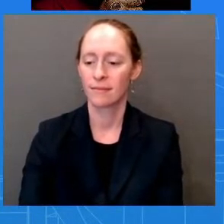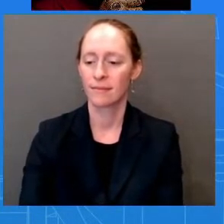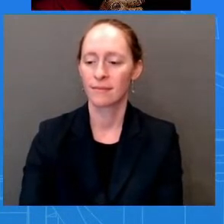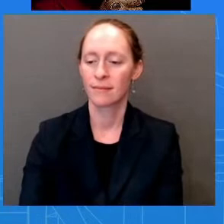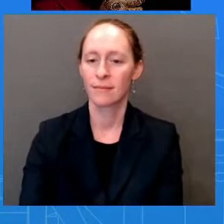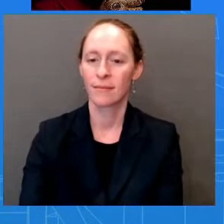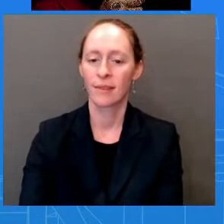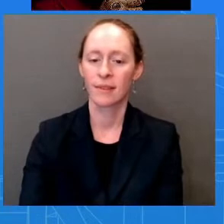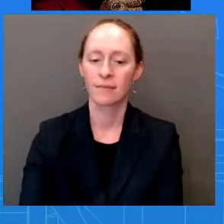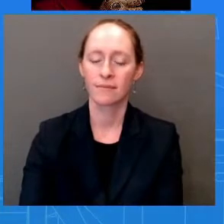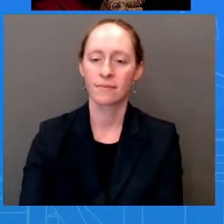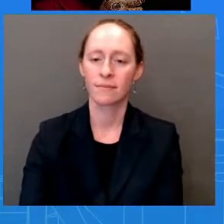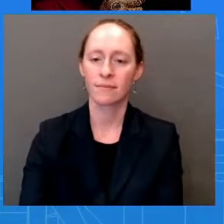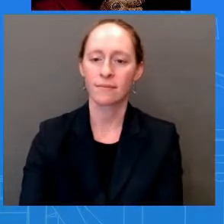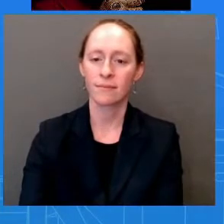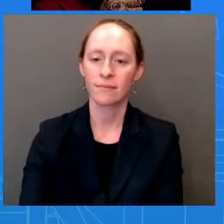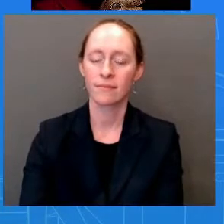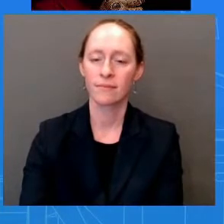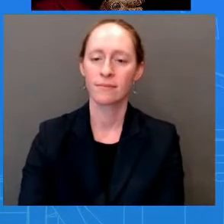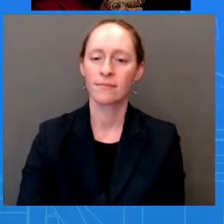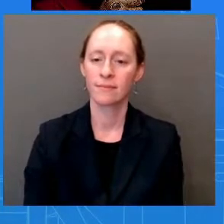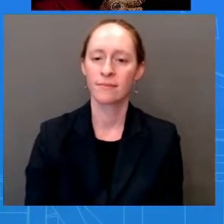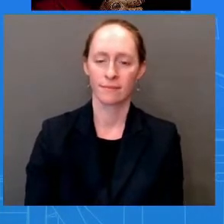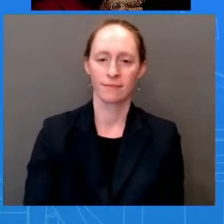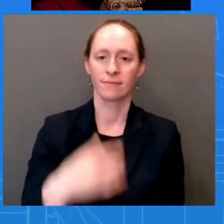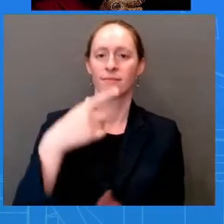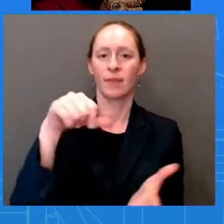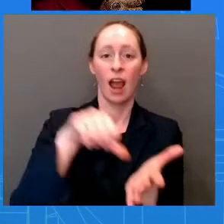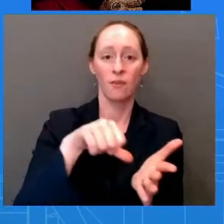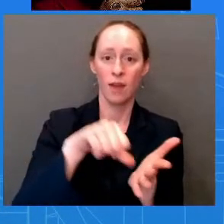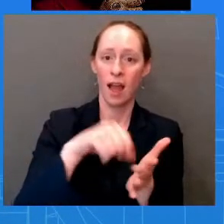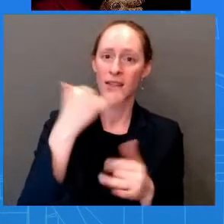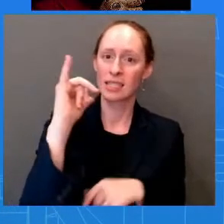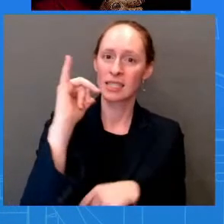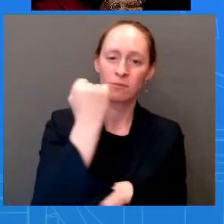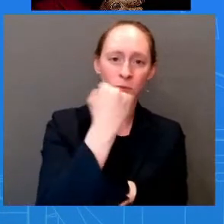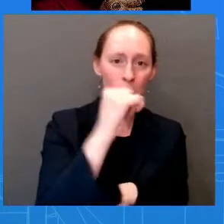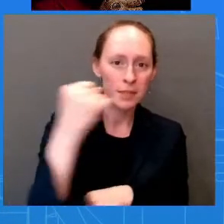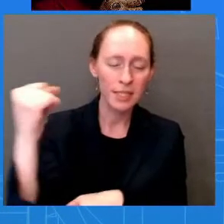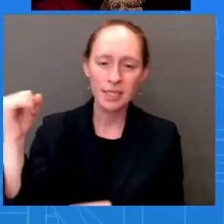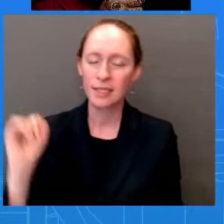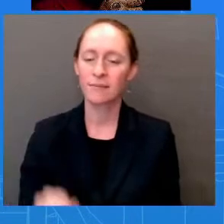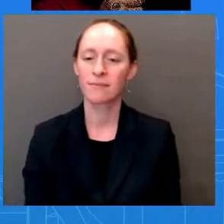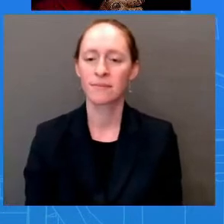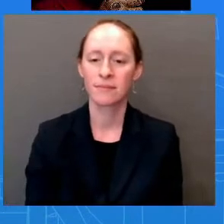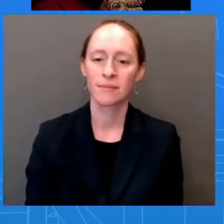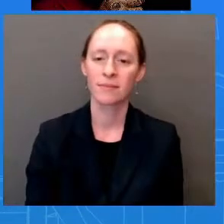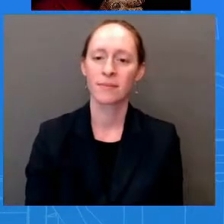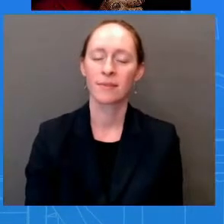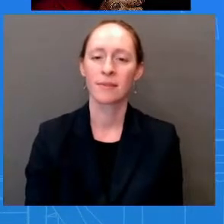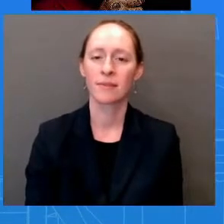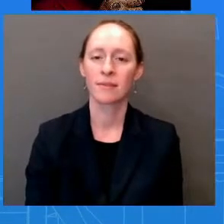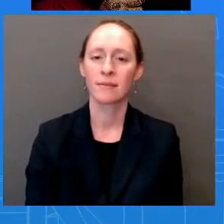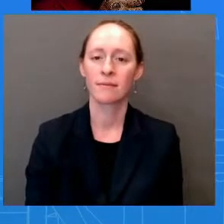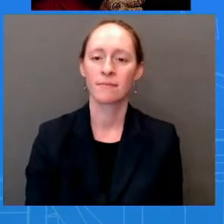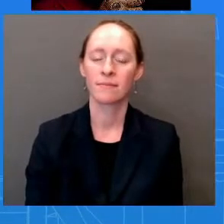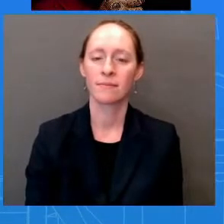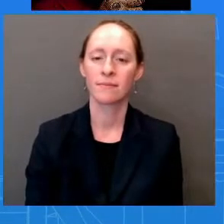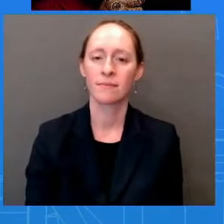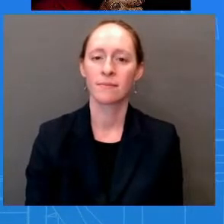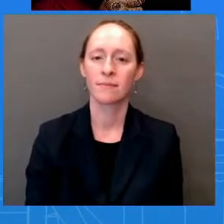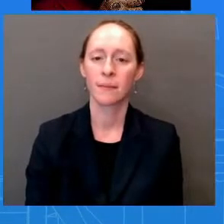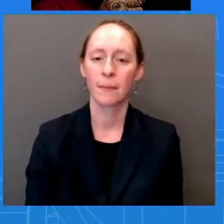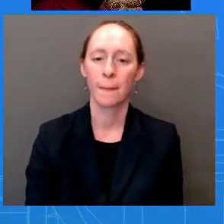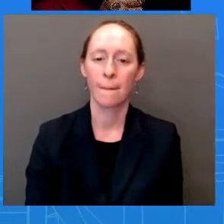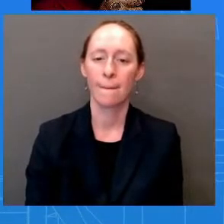latest numbers we have by a human rights group is of more than 70 people killed by security forces last week